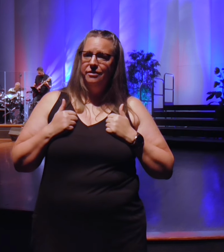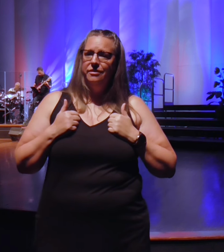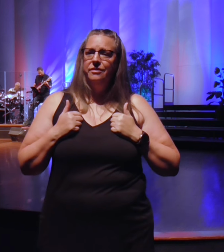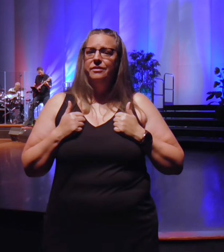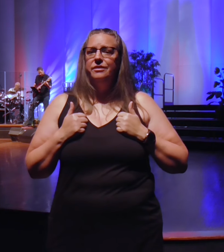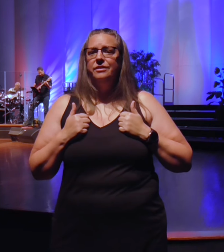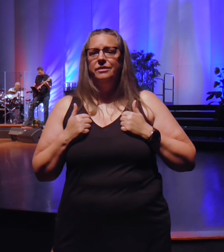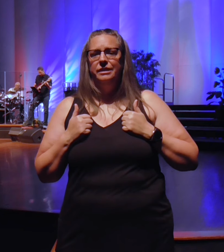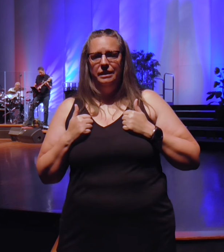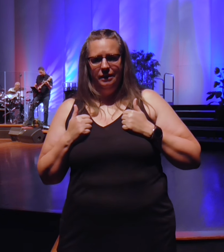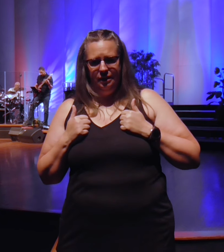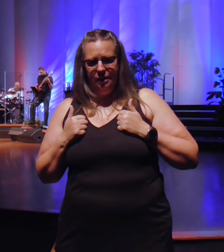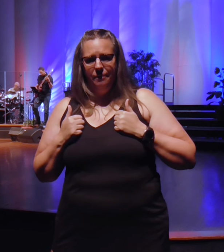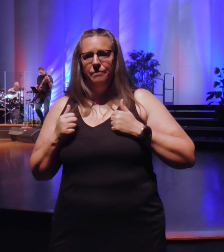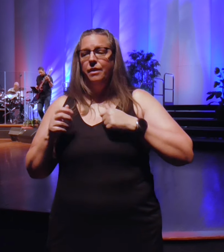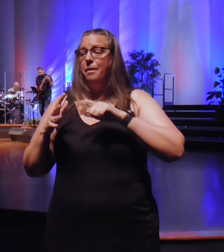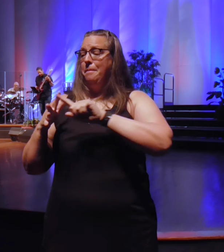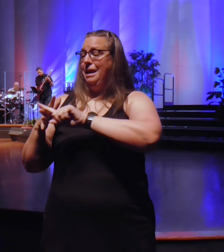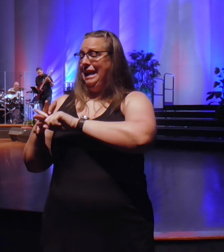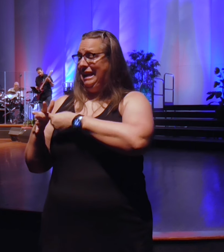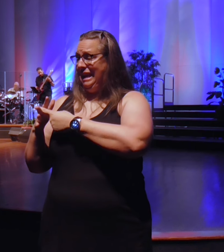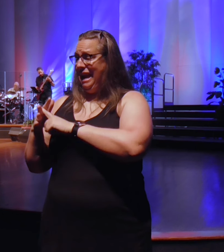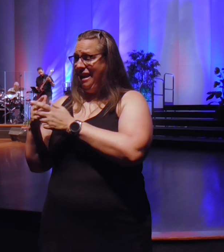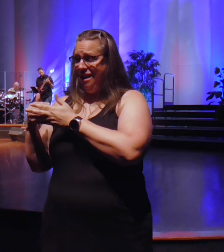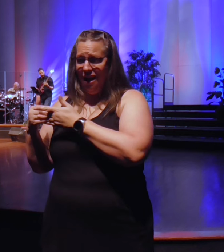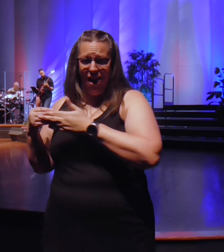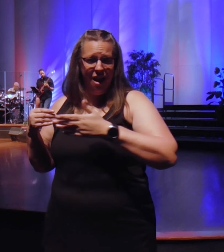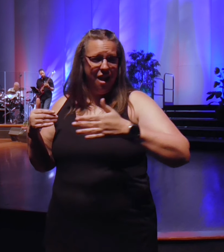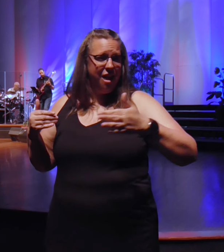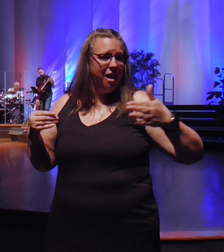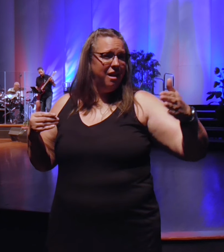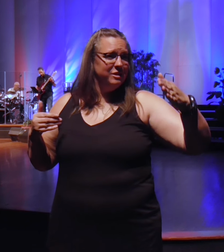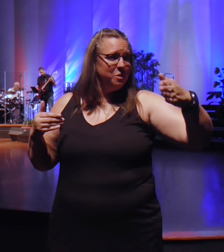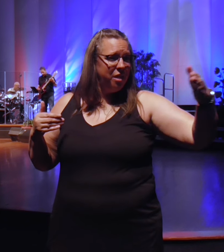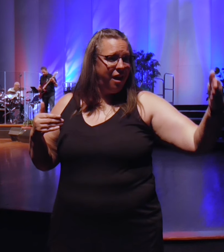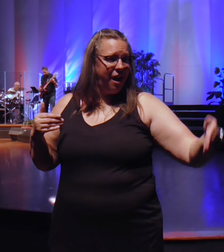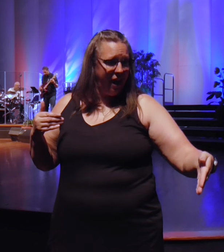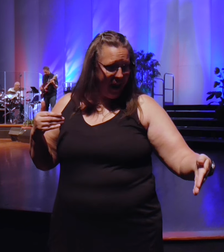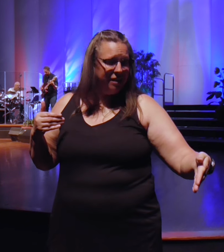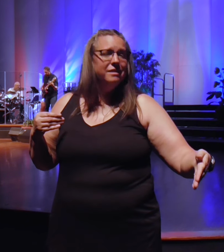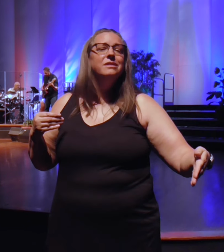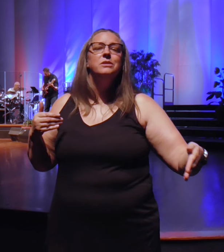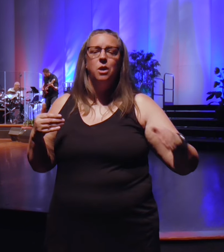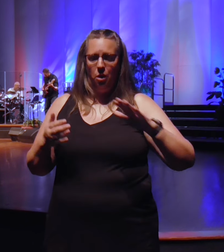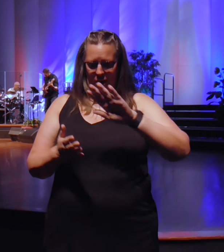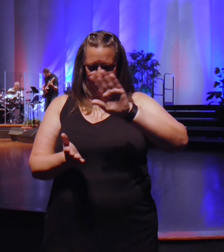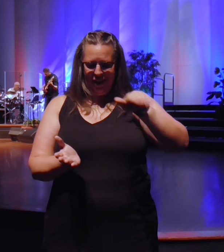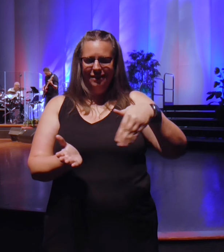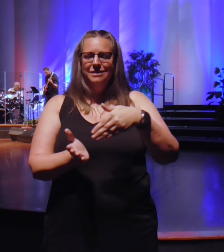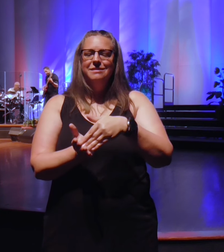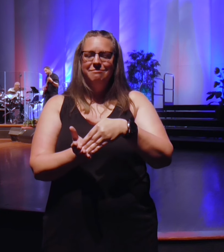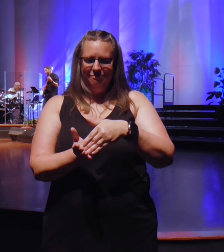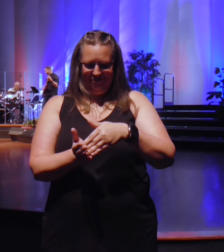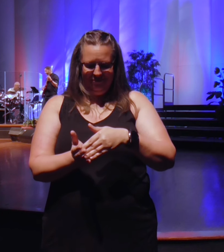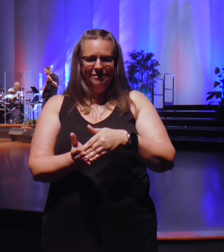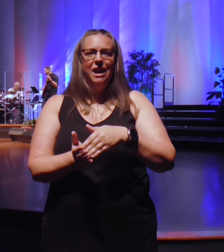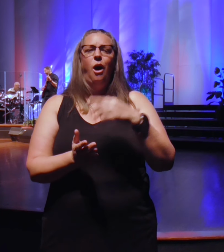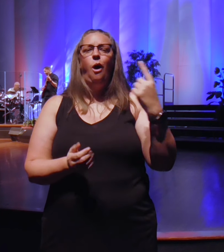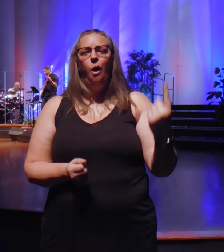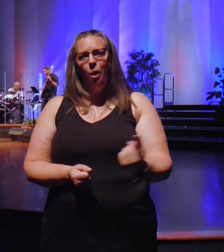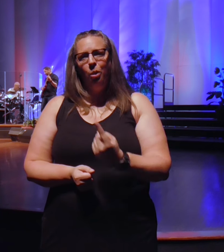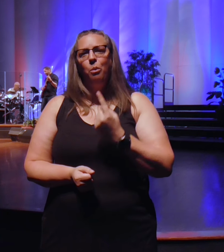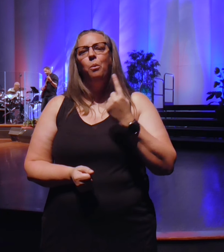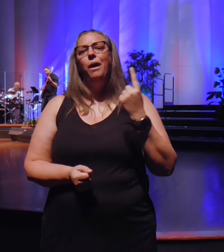life. From beginning to the end, it will always be, it's